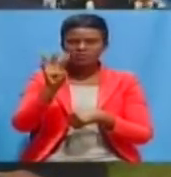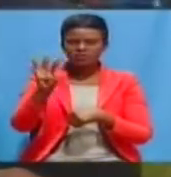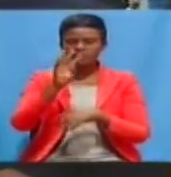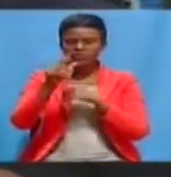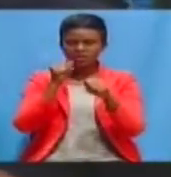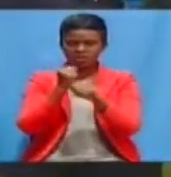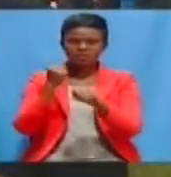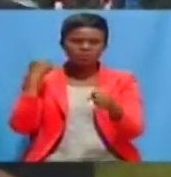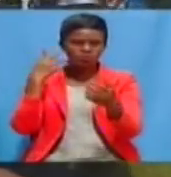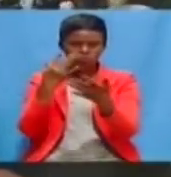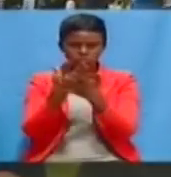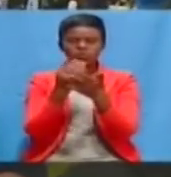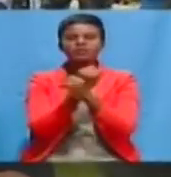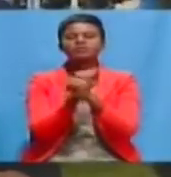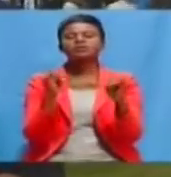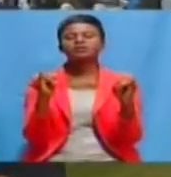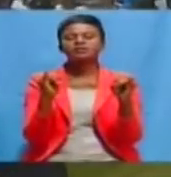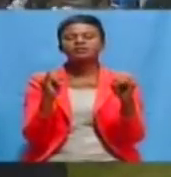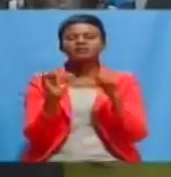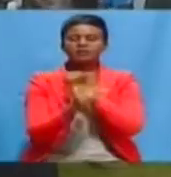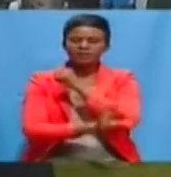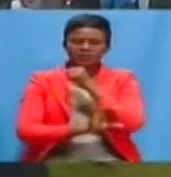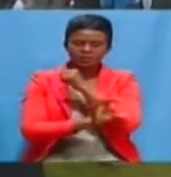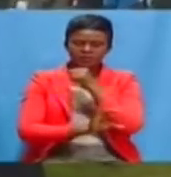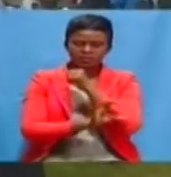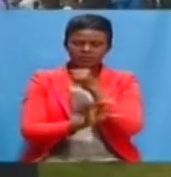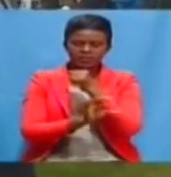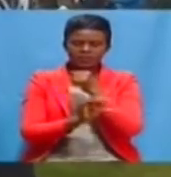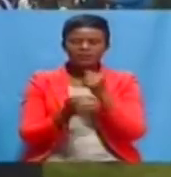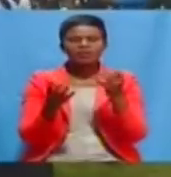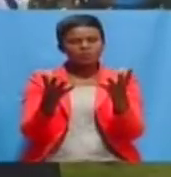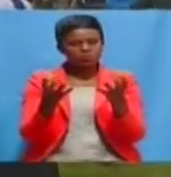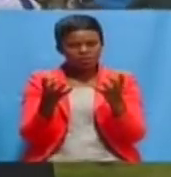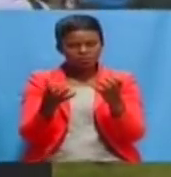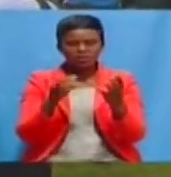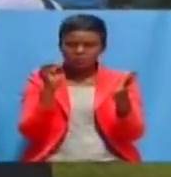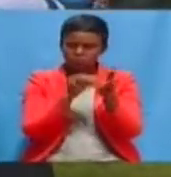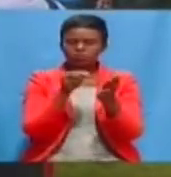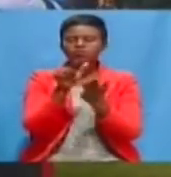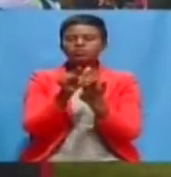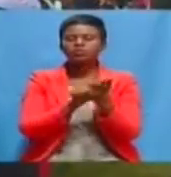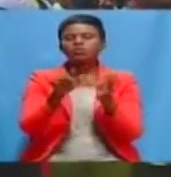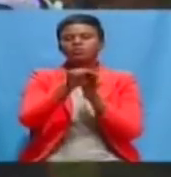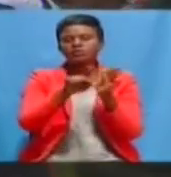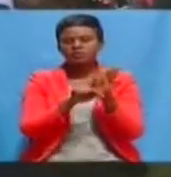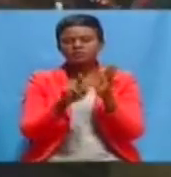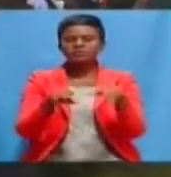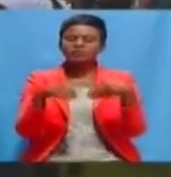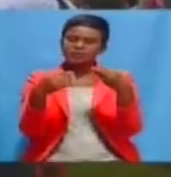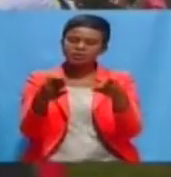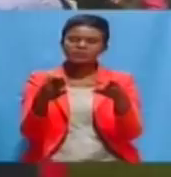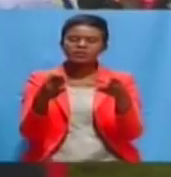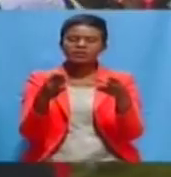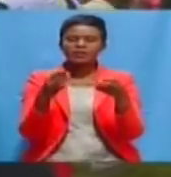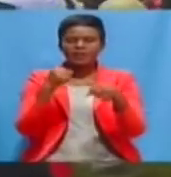country has yearned for a provision in the law and policies that will provide, make it